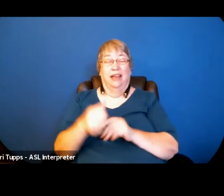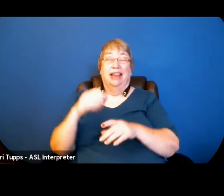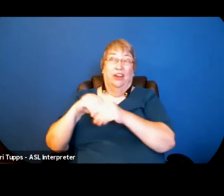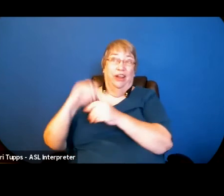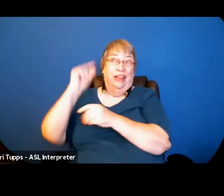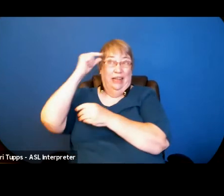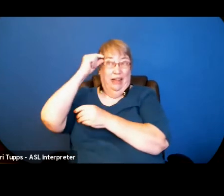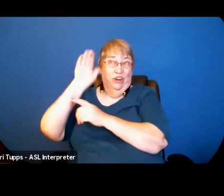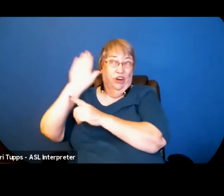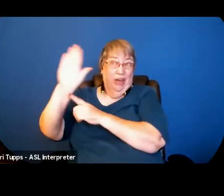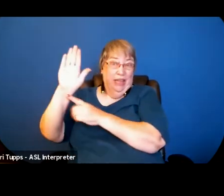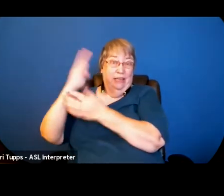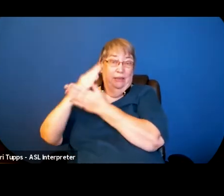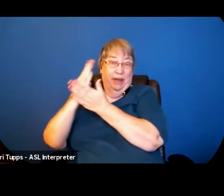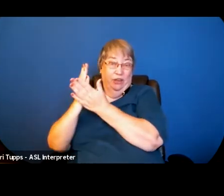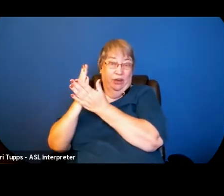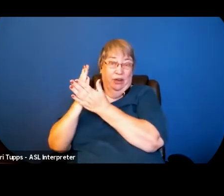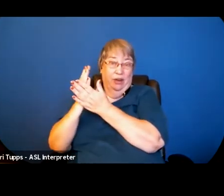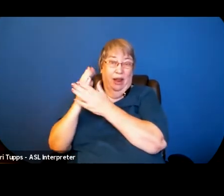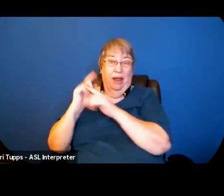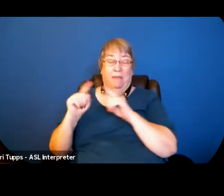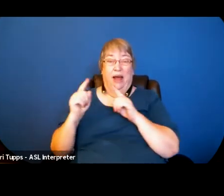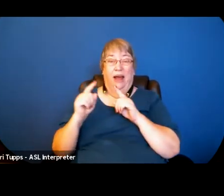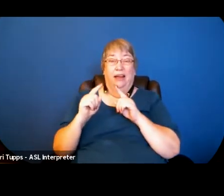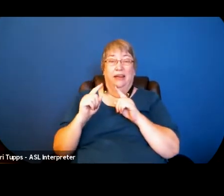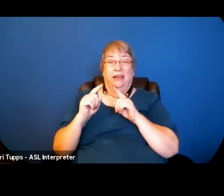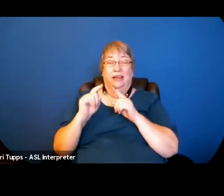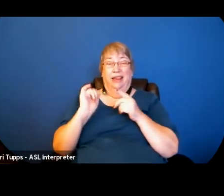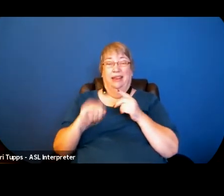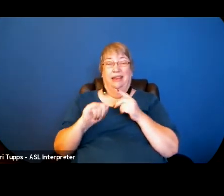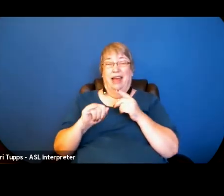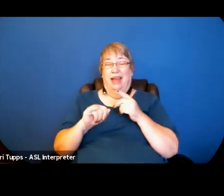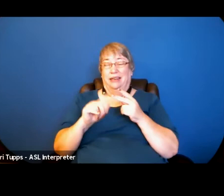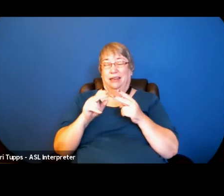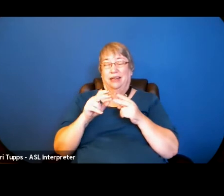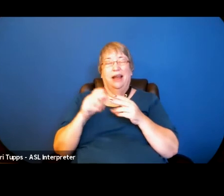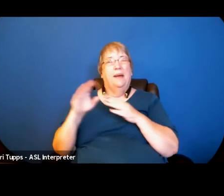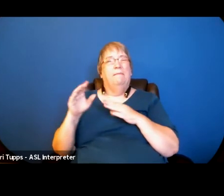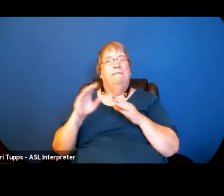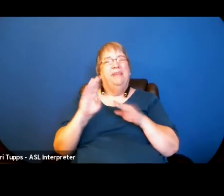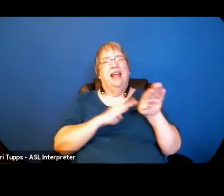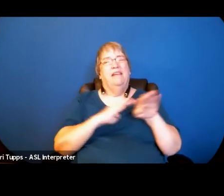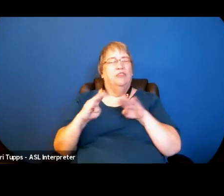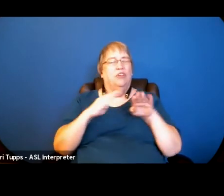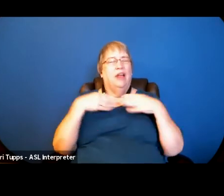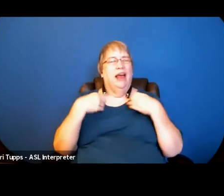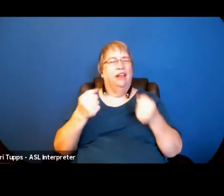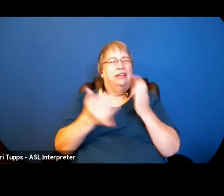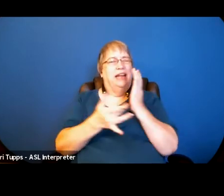think consider suicide reduction and behavioral health technology in particular.